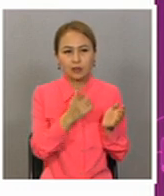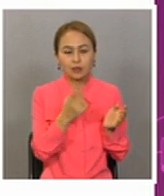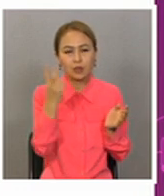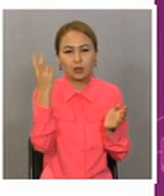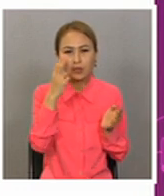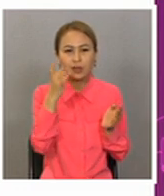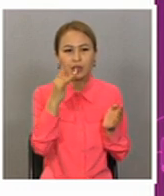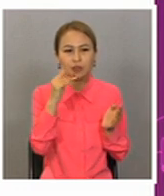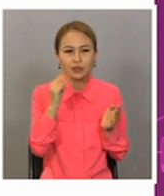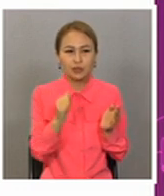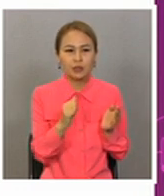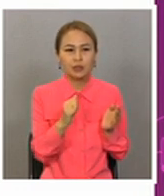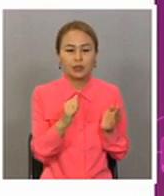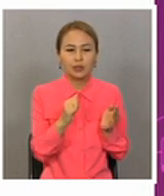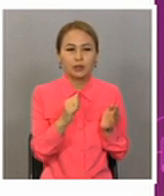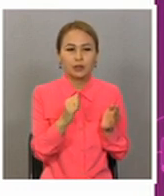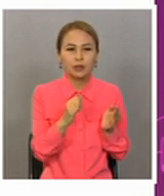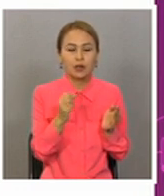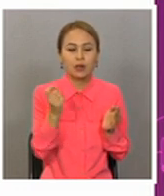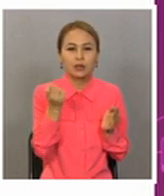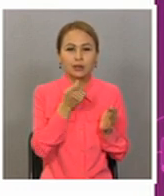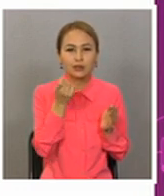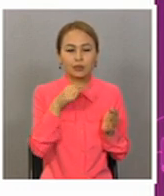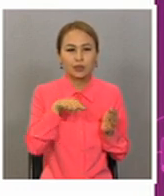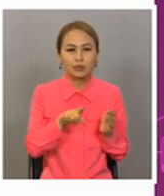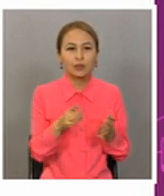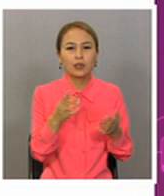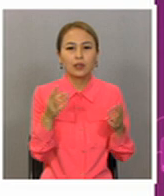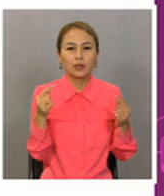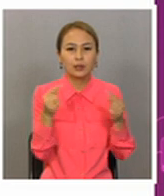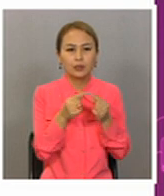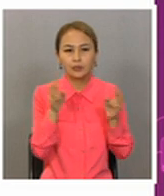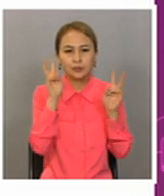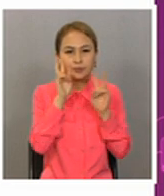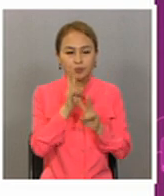qumıq. Arpa jarması belgisiz eken.